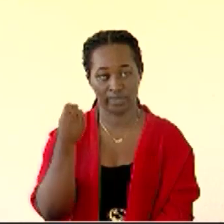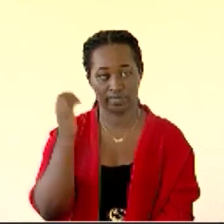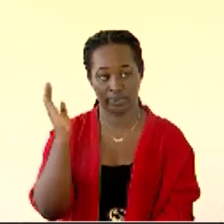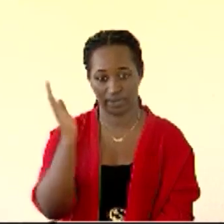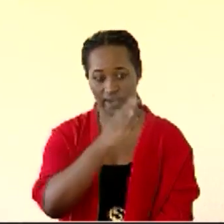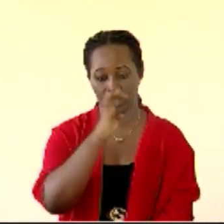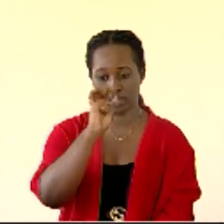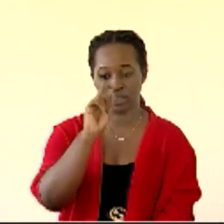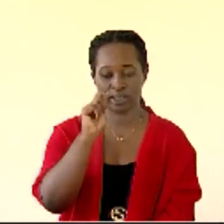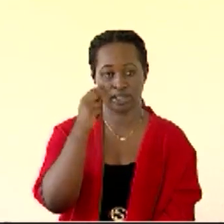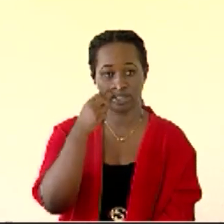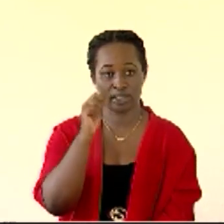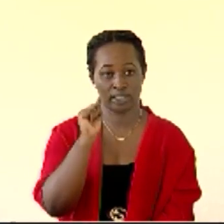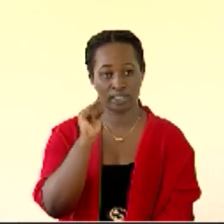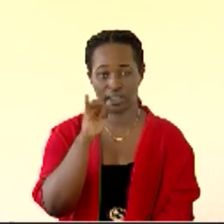that is ethanol.